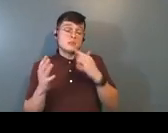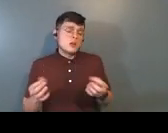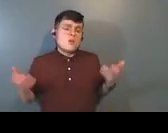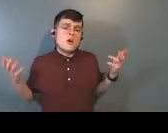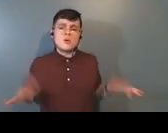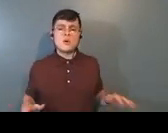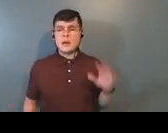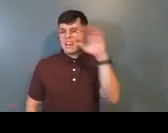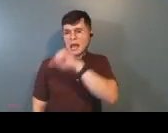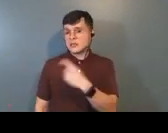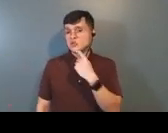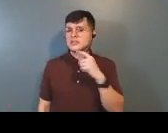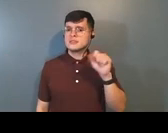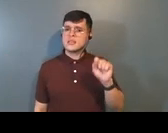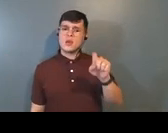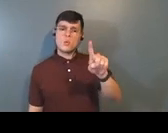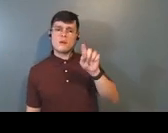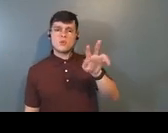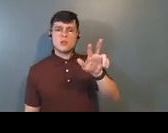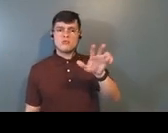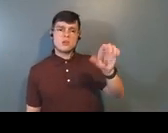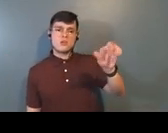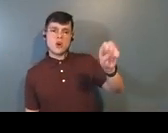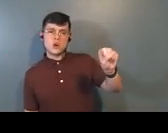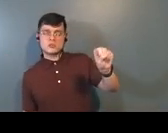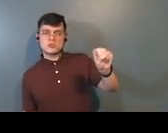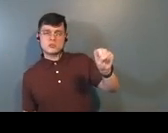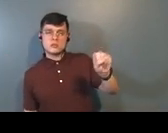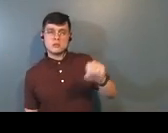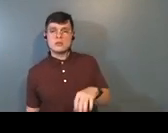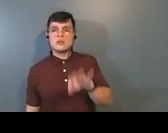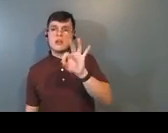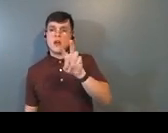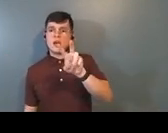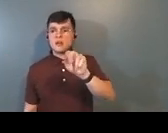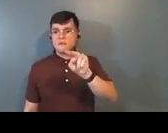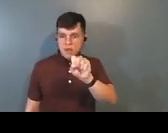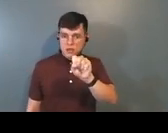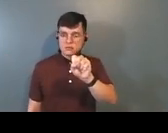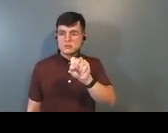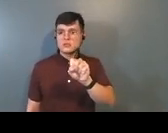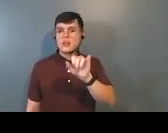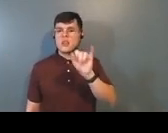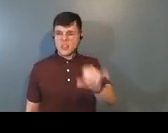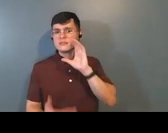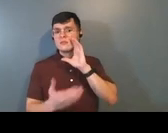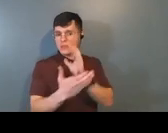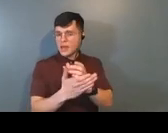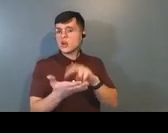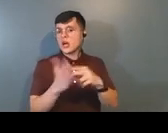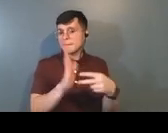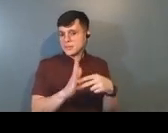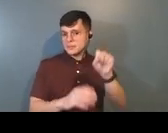guess you could say 143 cars, 9 vans. Well, that's what the icons mean, but